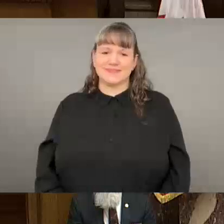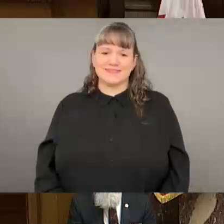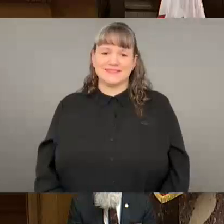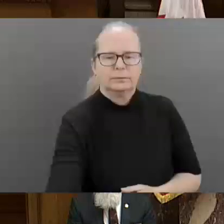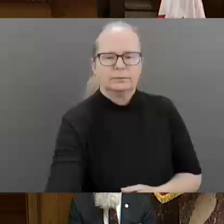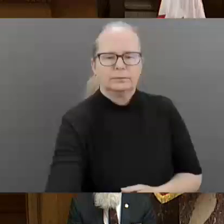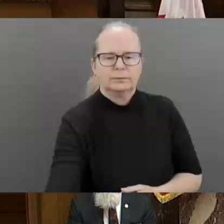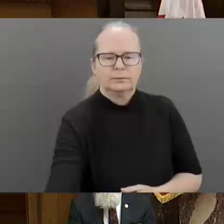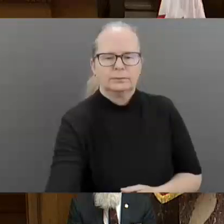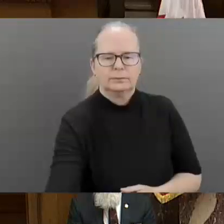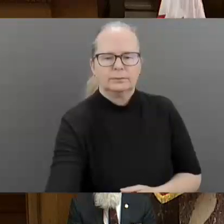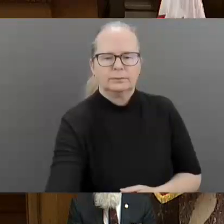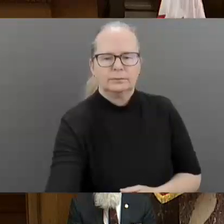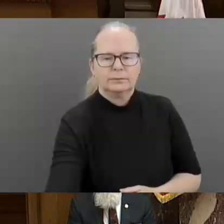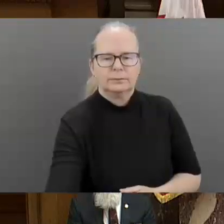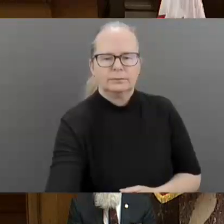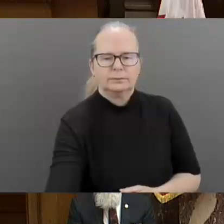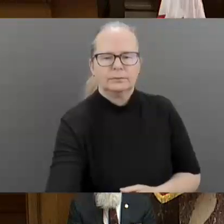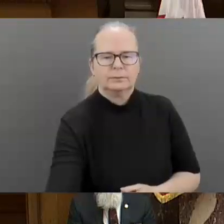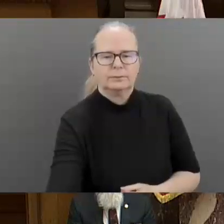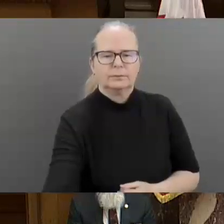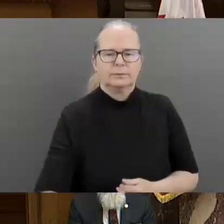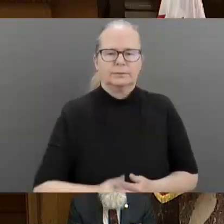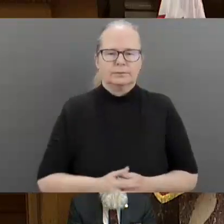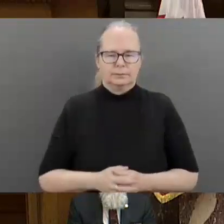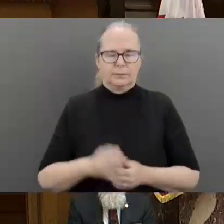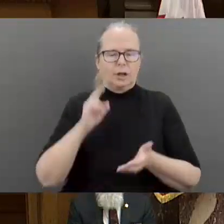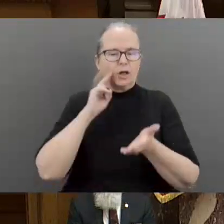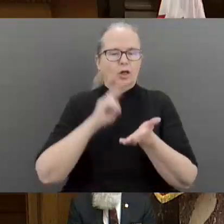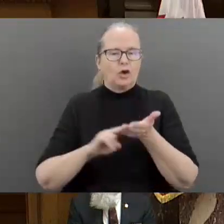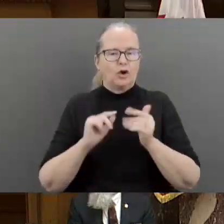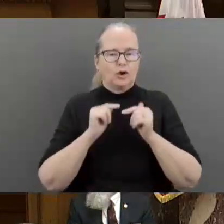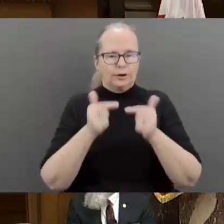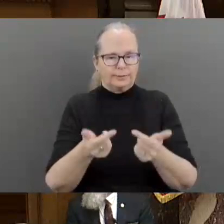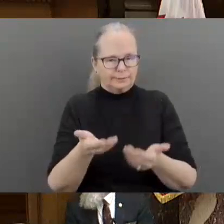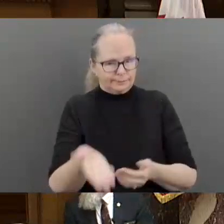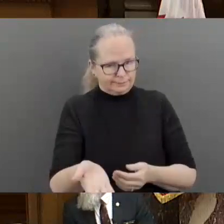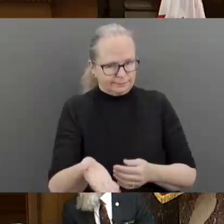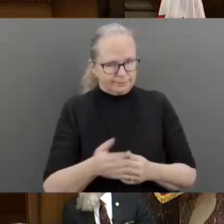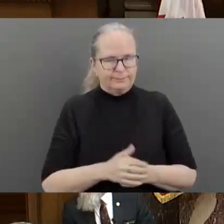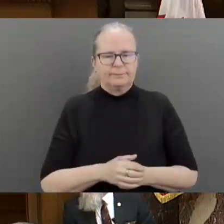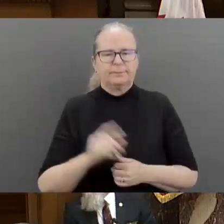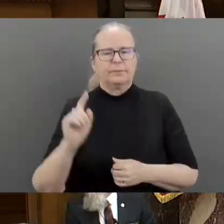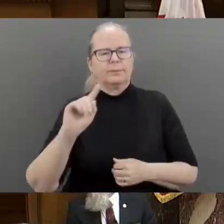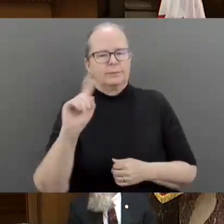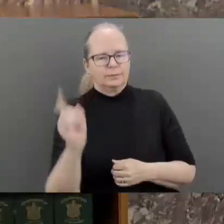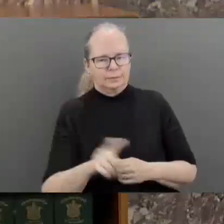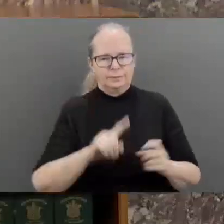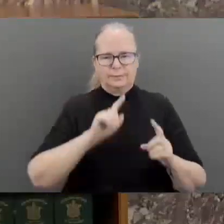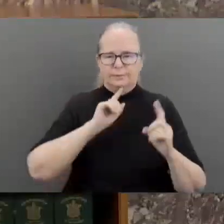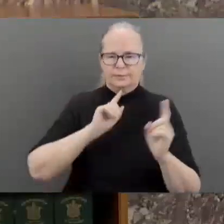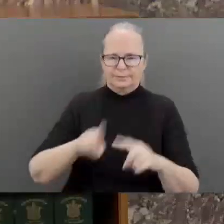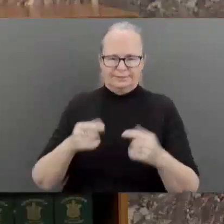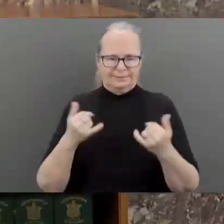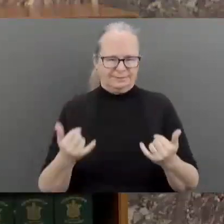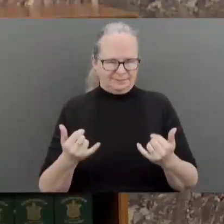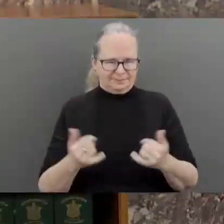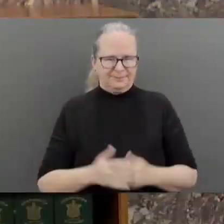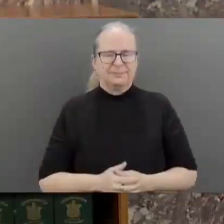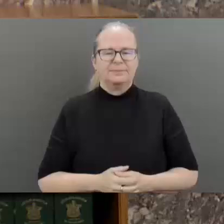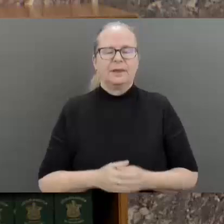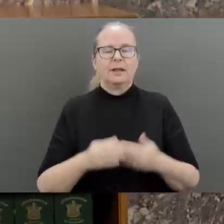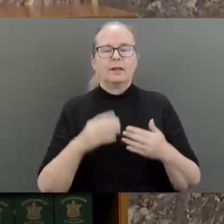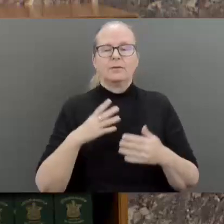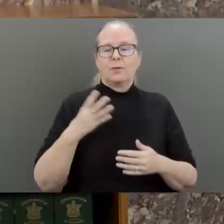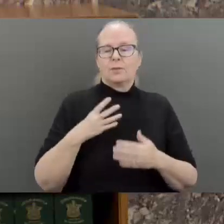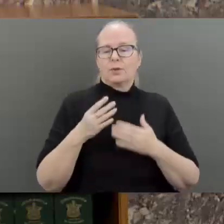Oral questions by members. Leader of the Official Opposition. Mr. Speaker, a 92-year-old man